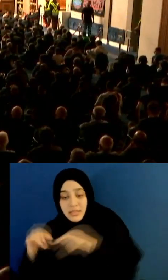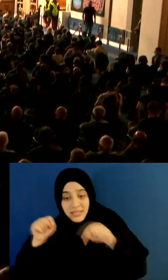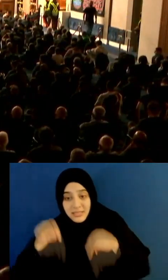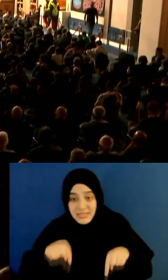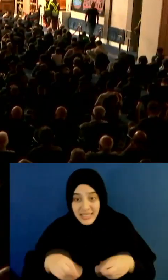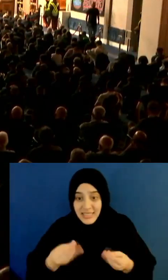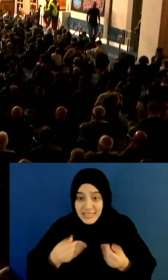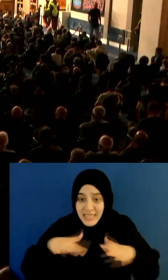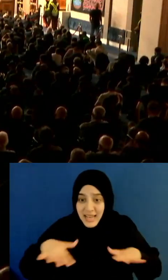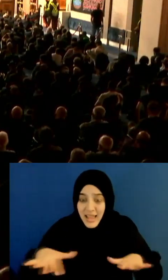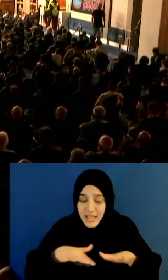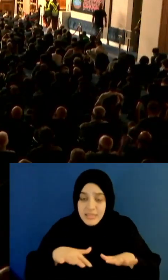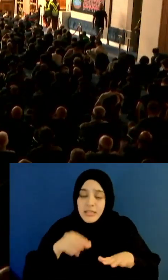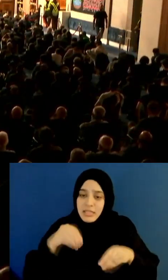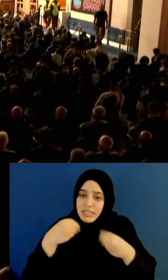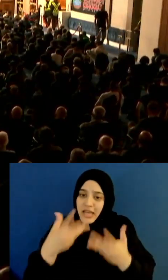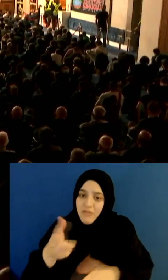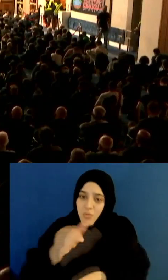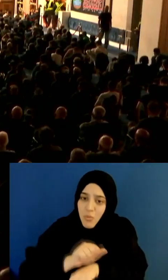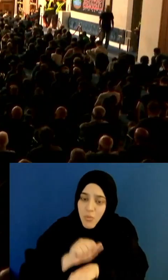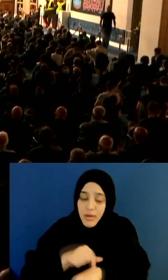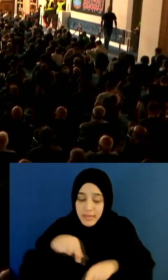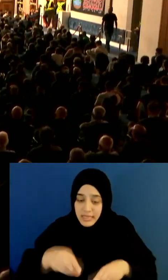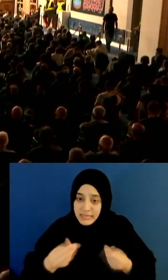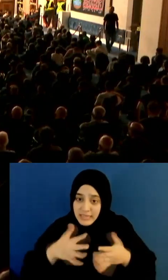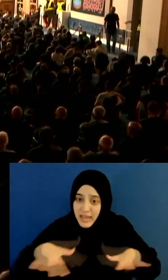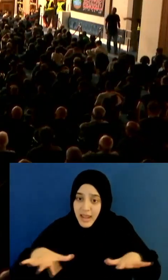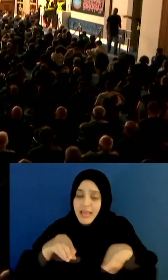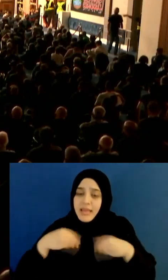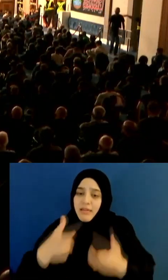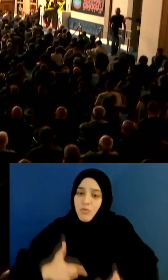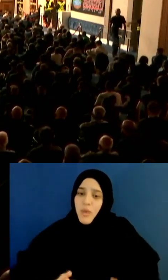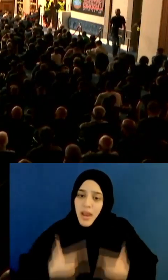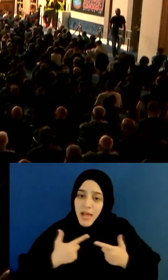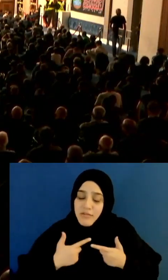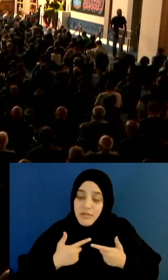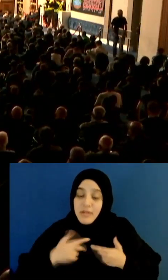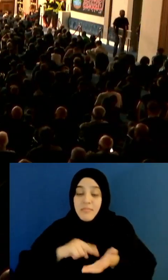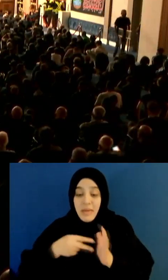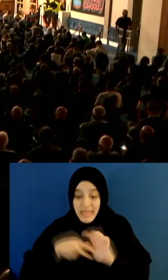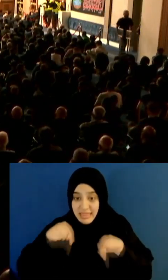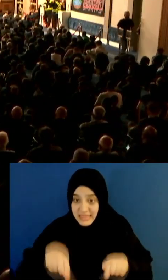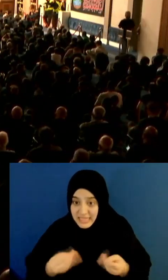land is a component of your identity.